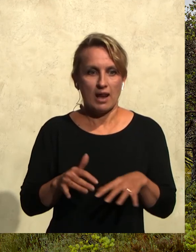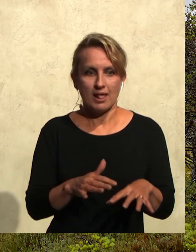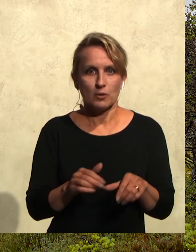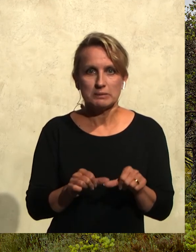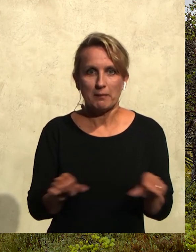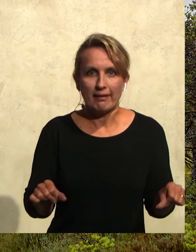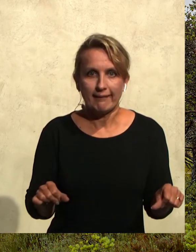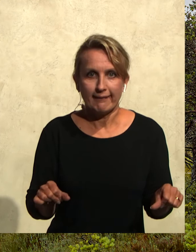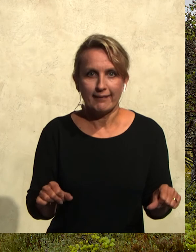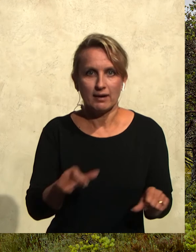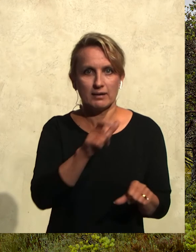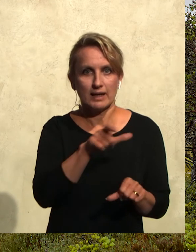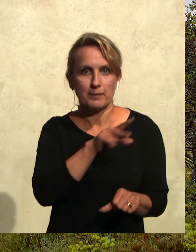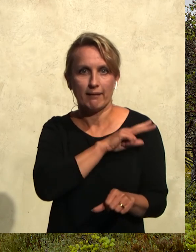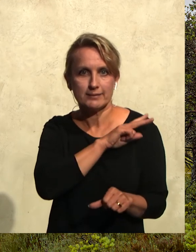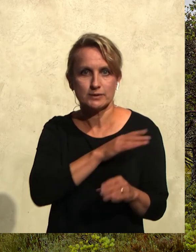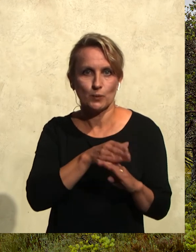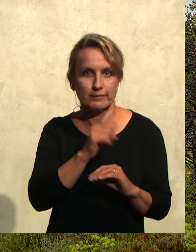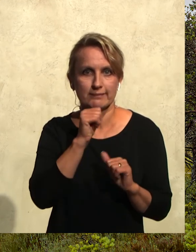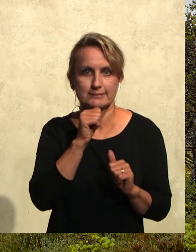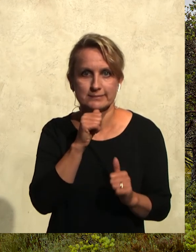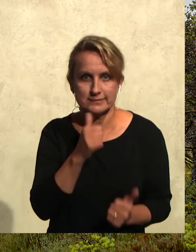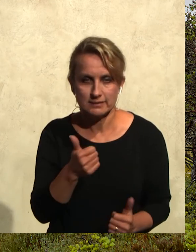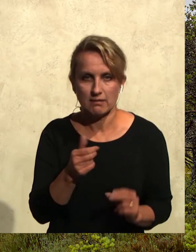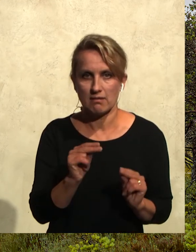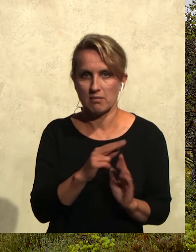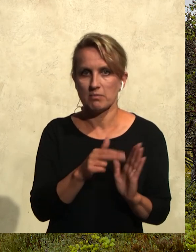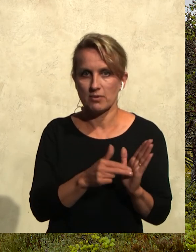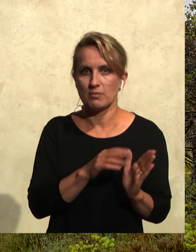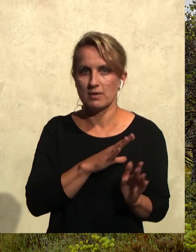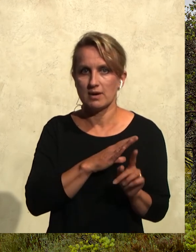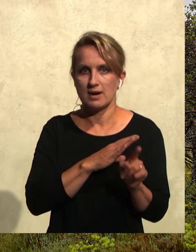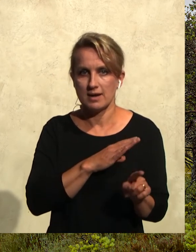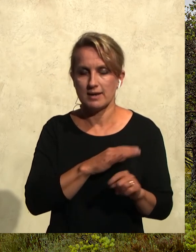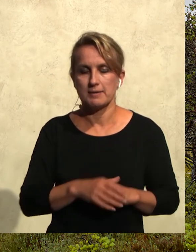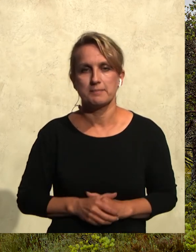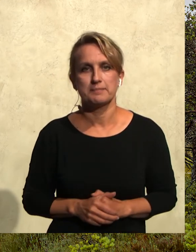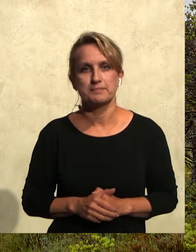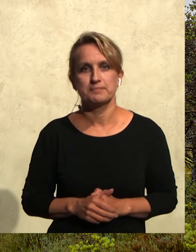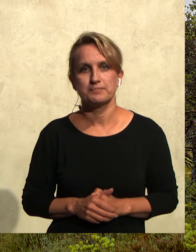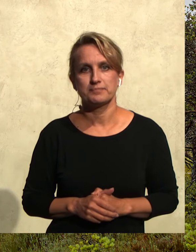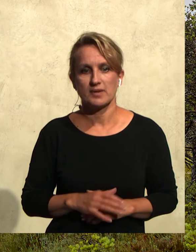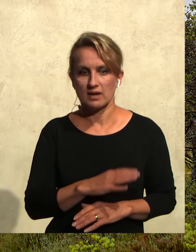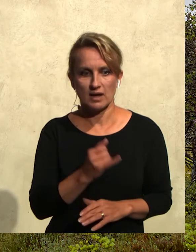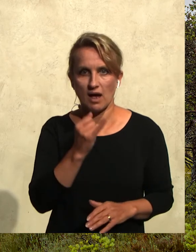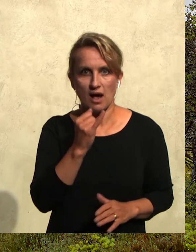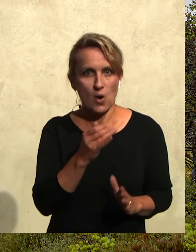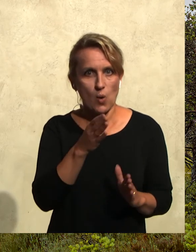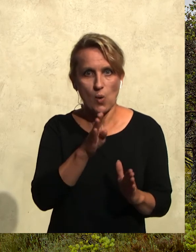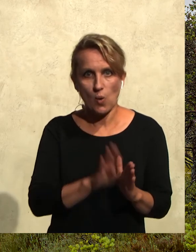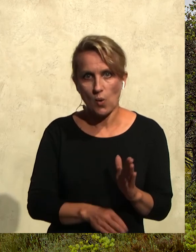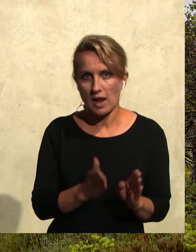that. In some of the worst affected areas, of course, conversion of psychiatric wards into COVID wards. And of course, let us not forget